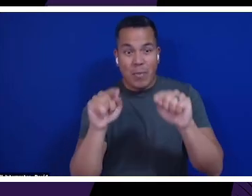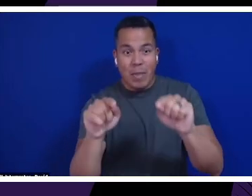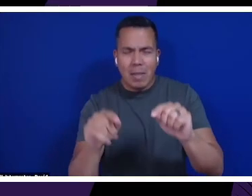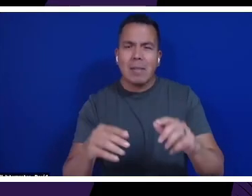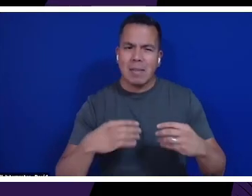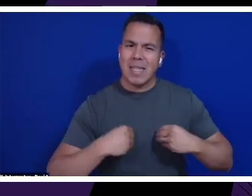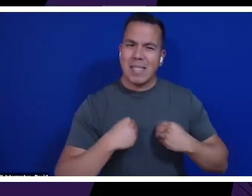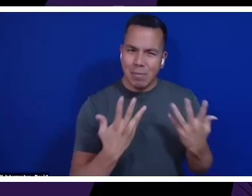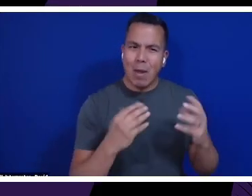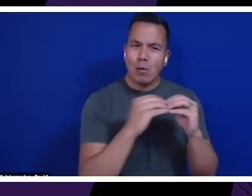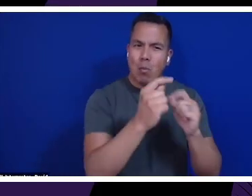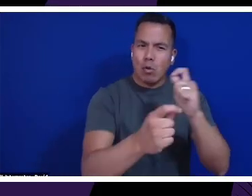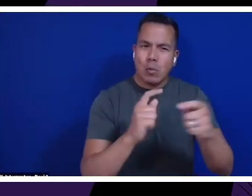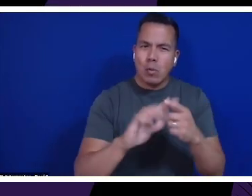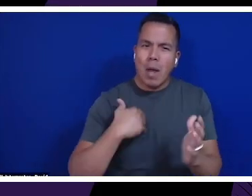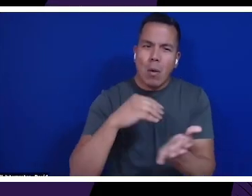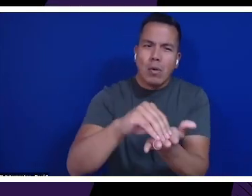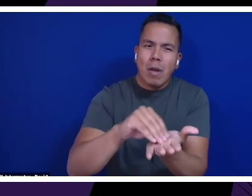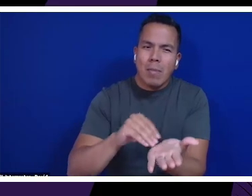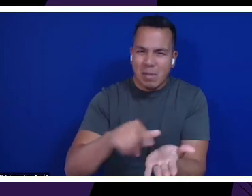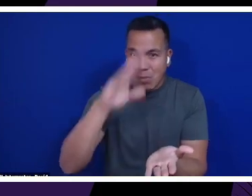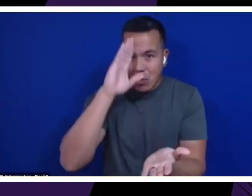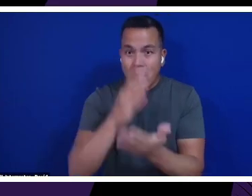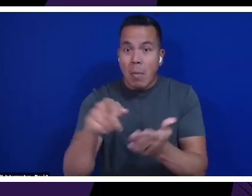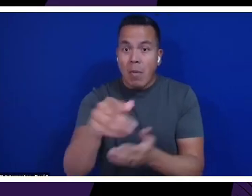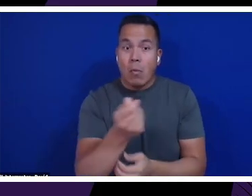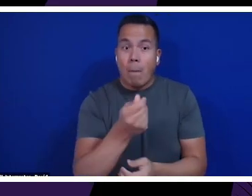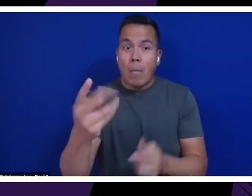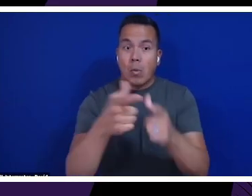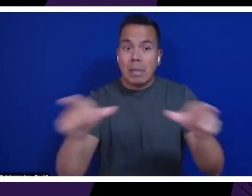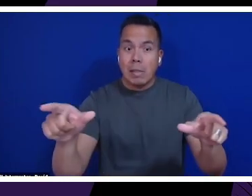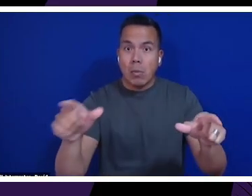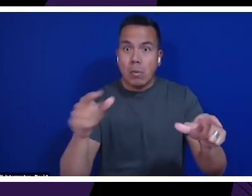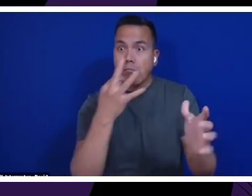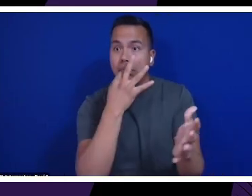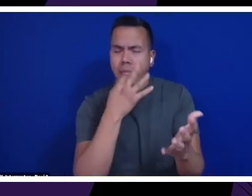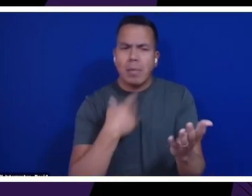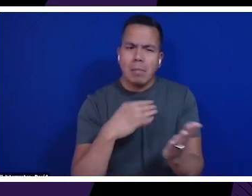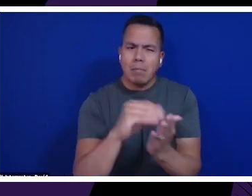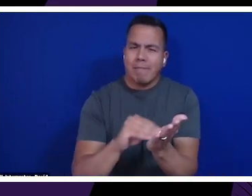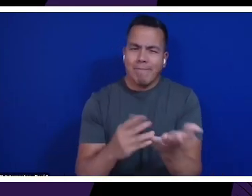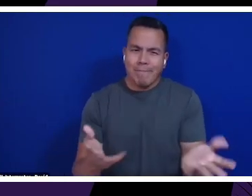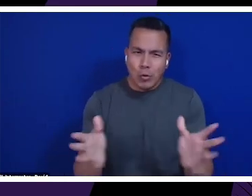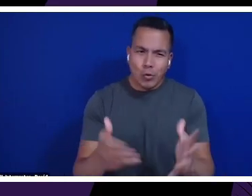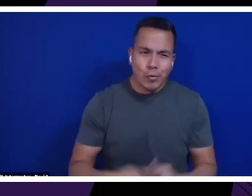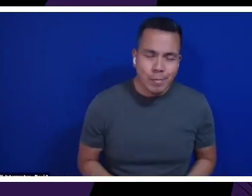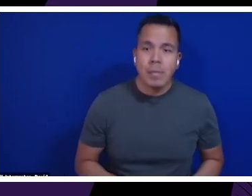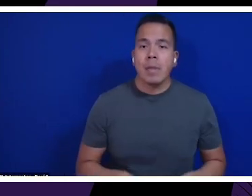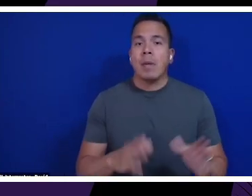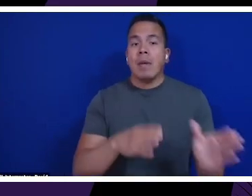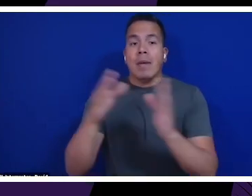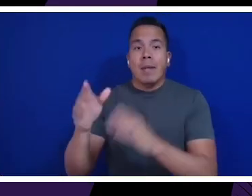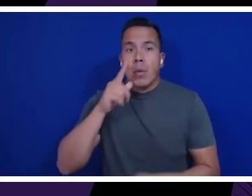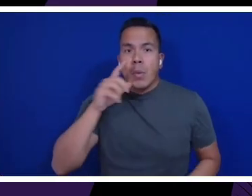our documentation, especially for those of you who are multilingual. Thank you. All right, our next presenter is